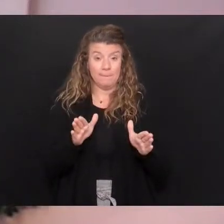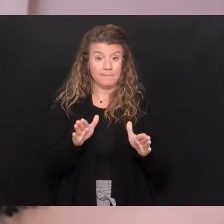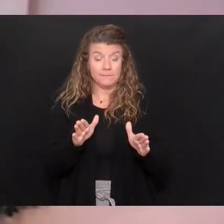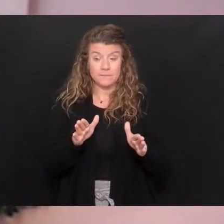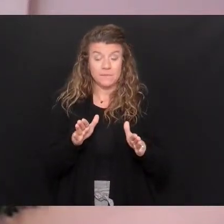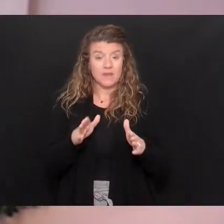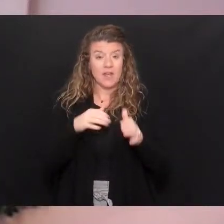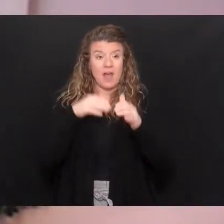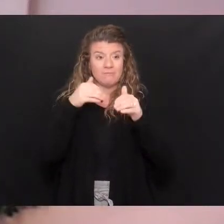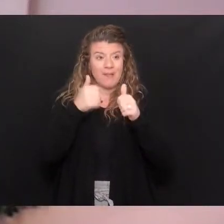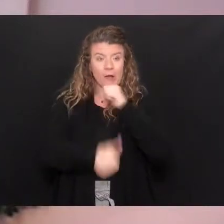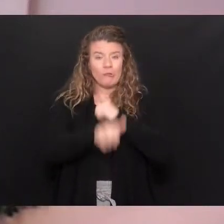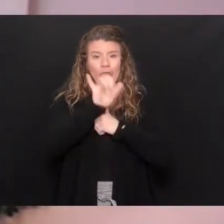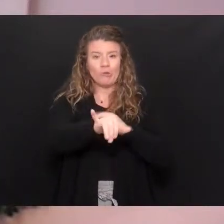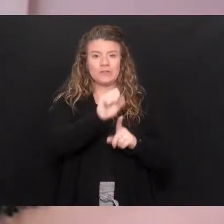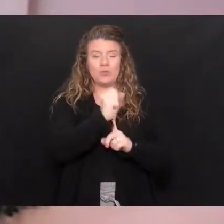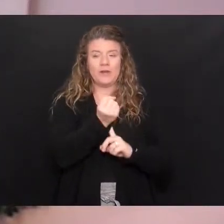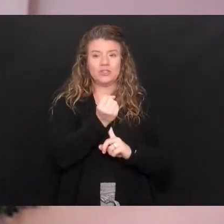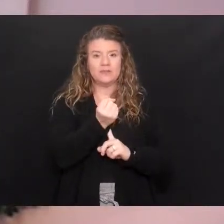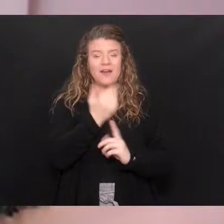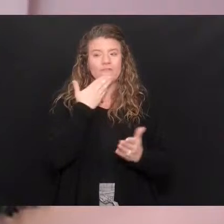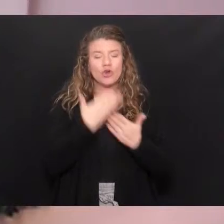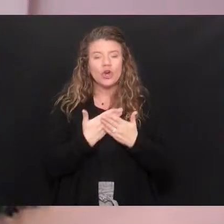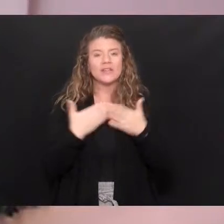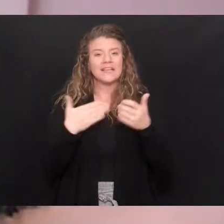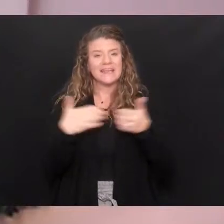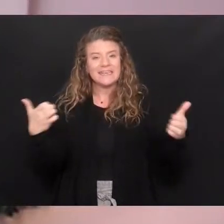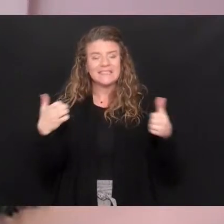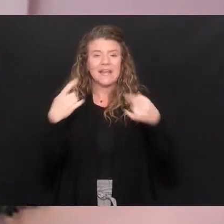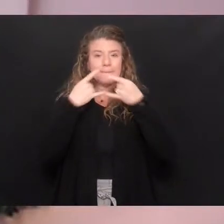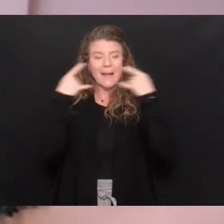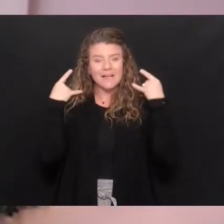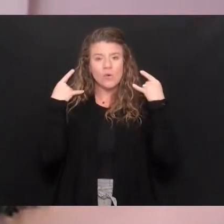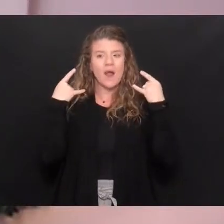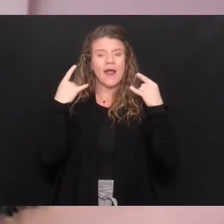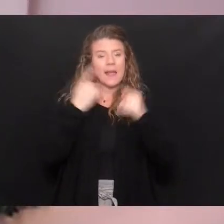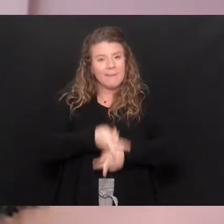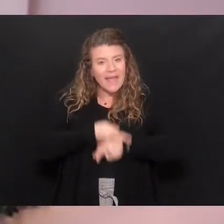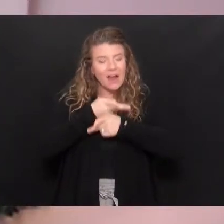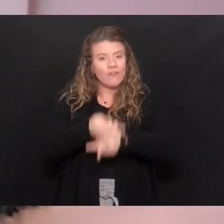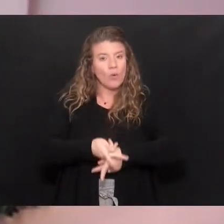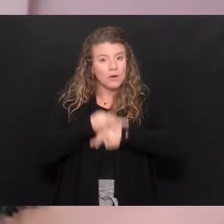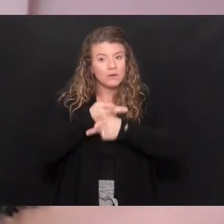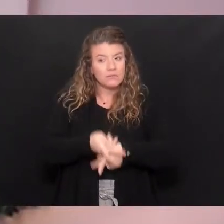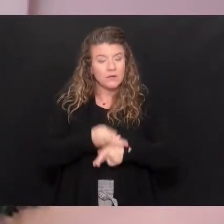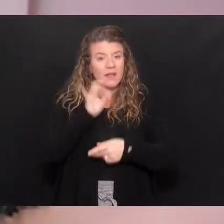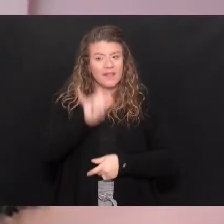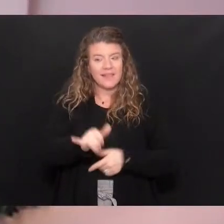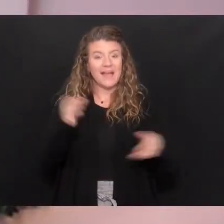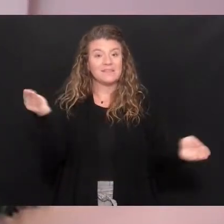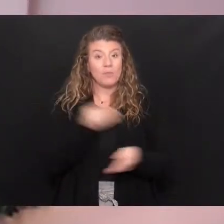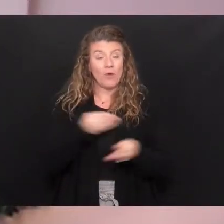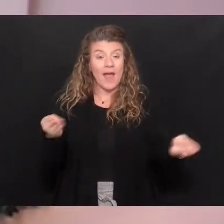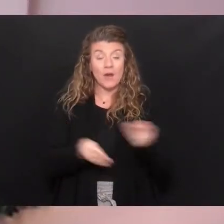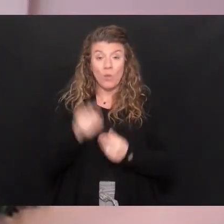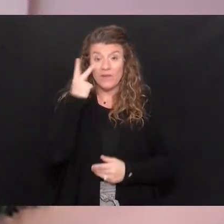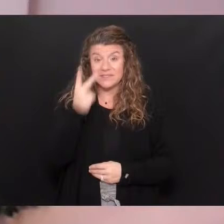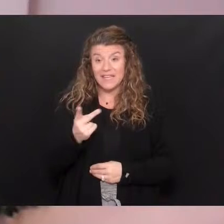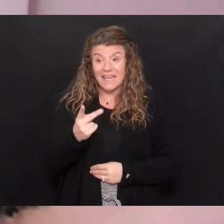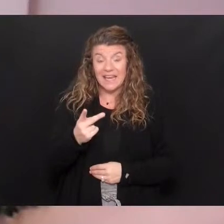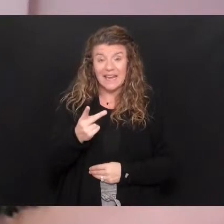those situations of good distancing and mask wearing and being careful. The spread that we've seen have been